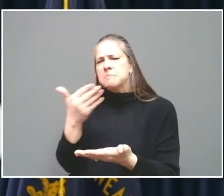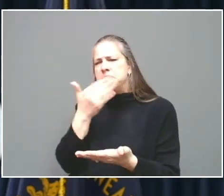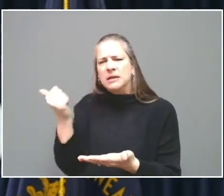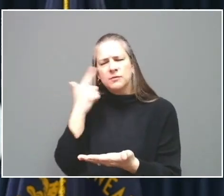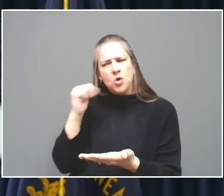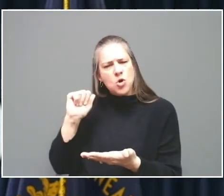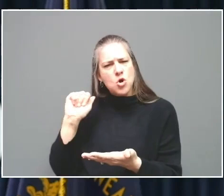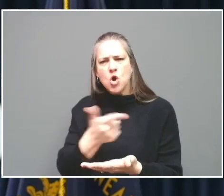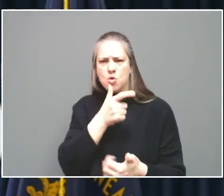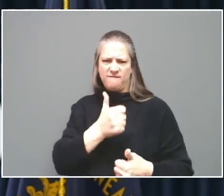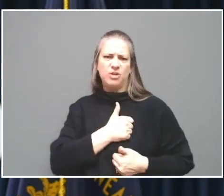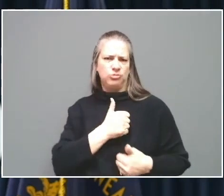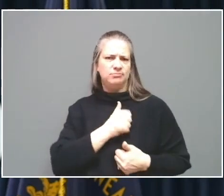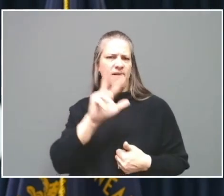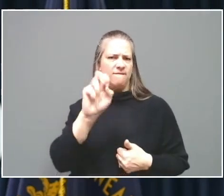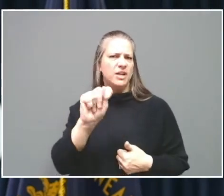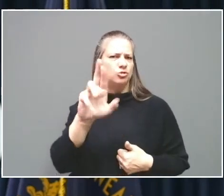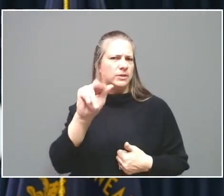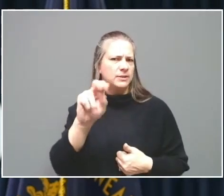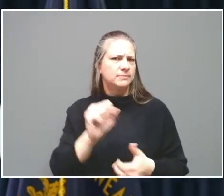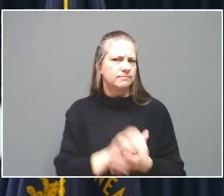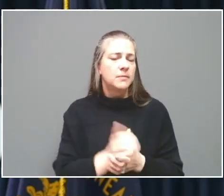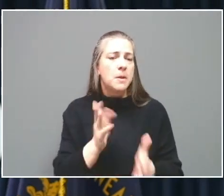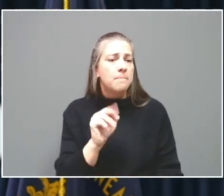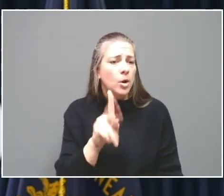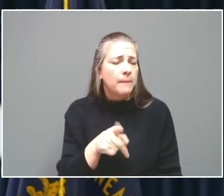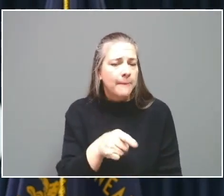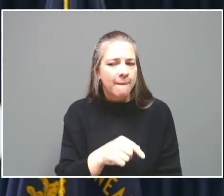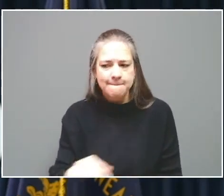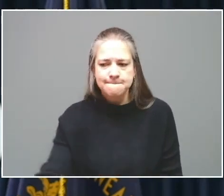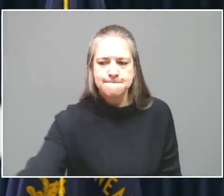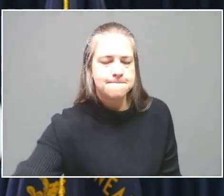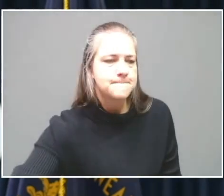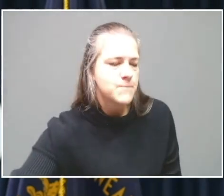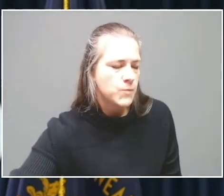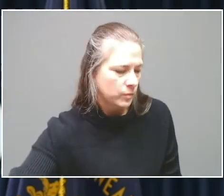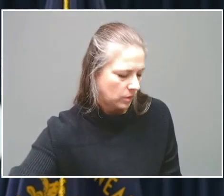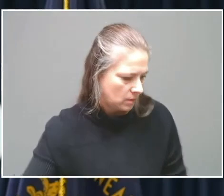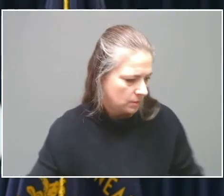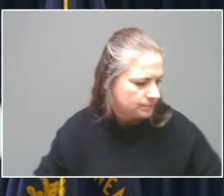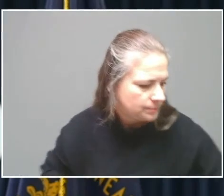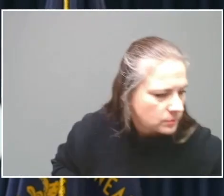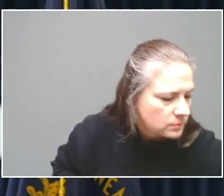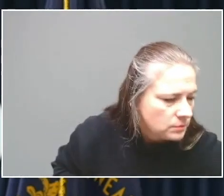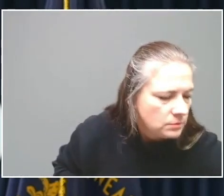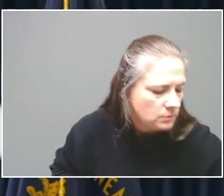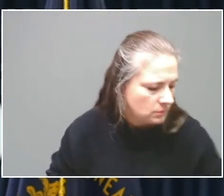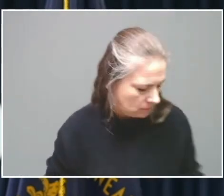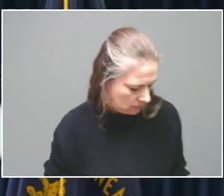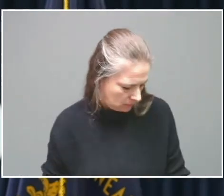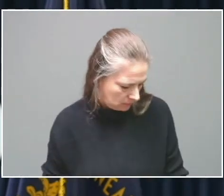our veterans. Mark Payne. Thanks, Governor. Some Northern Kentucky legislators have filed legislation challenging